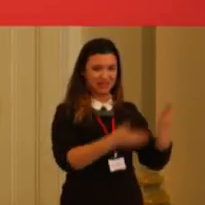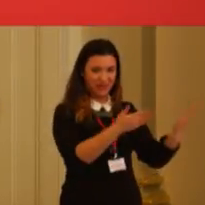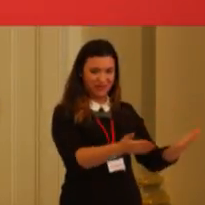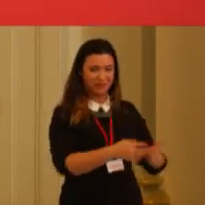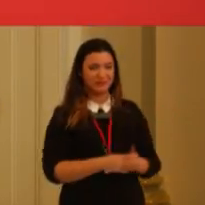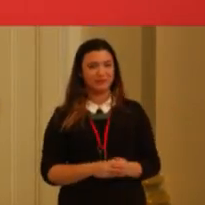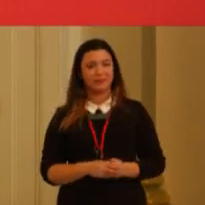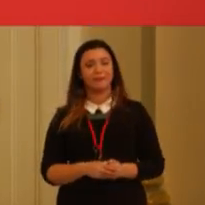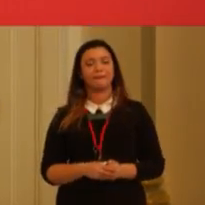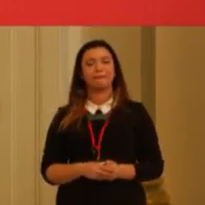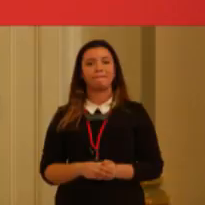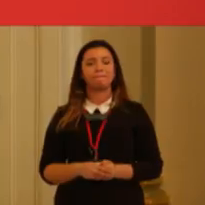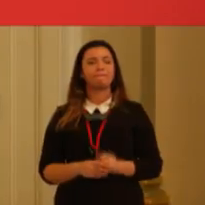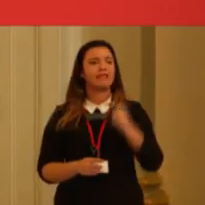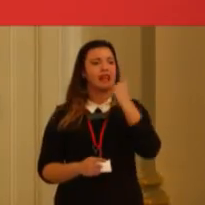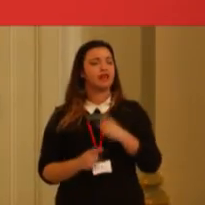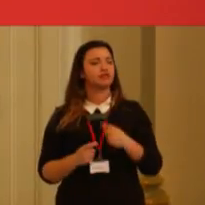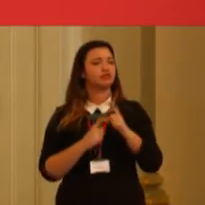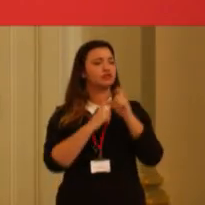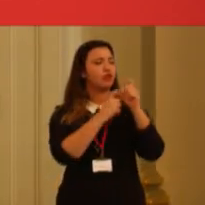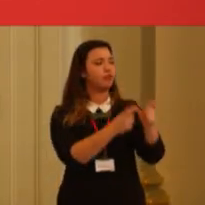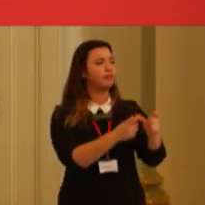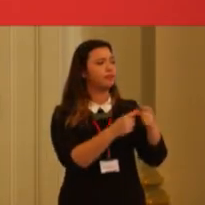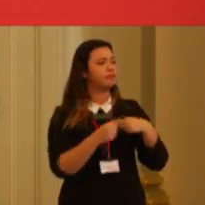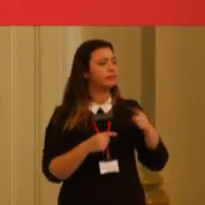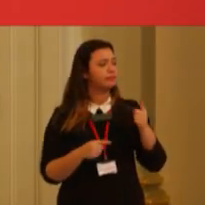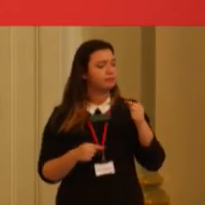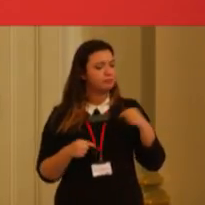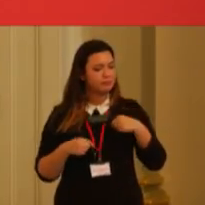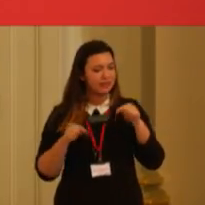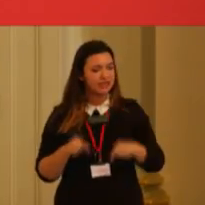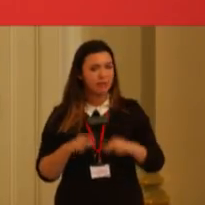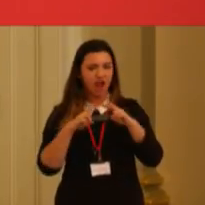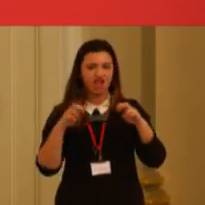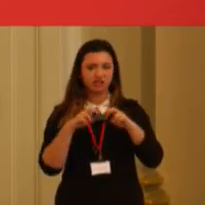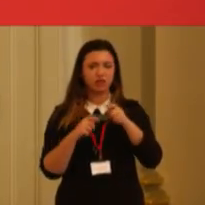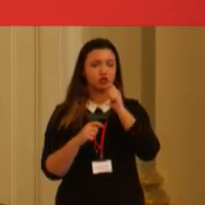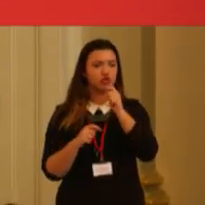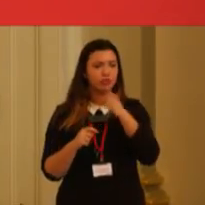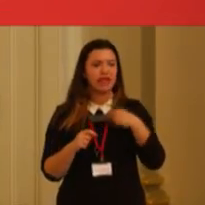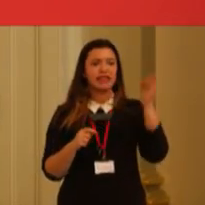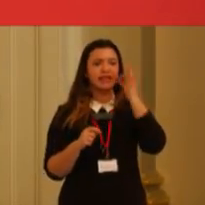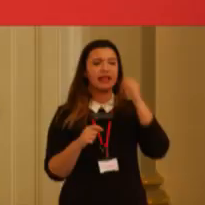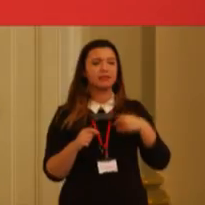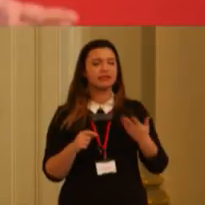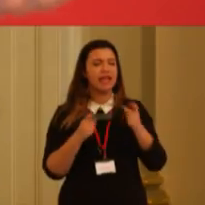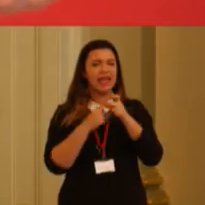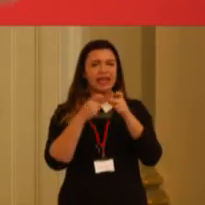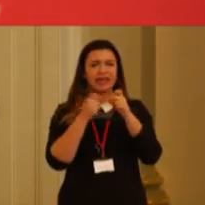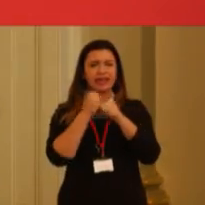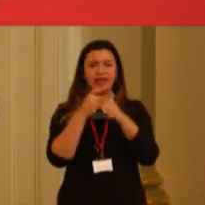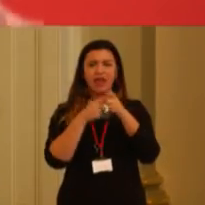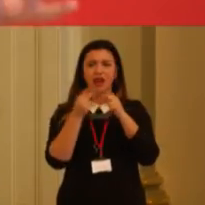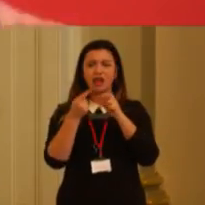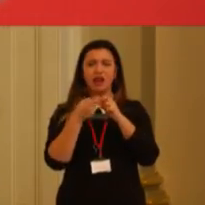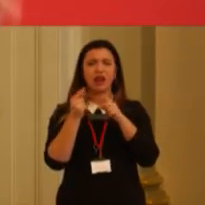are seated in a different row, I'd like to start with you, Hansen. So both in the research and also in the presentation, we